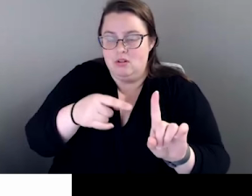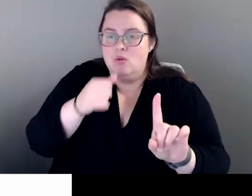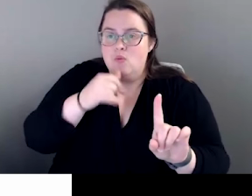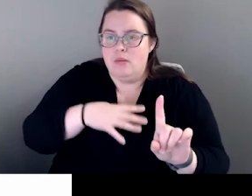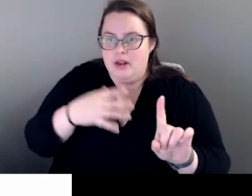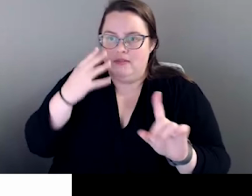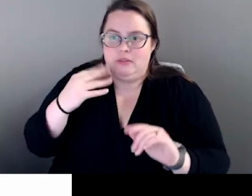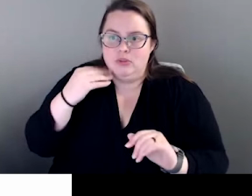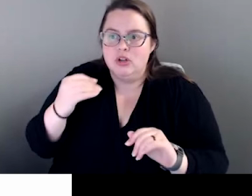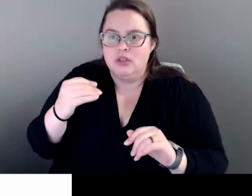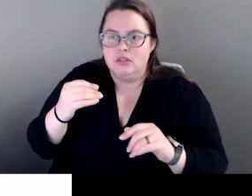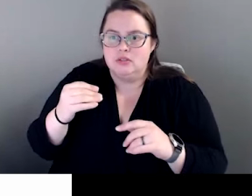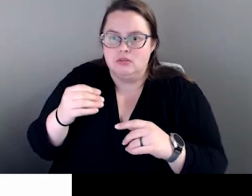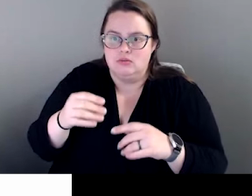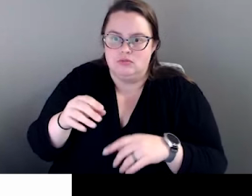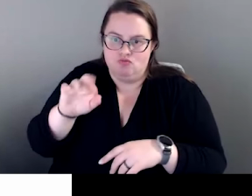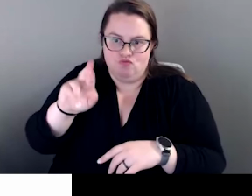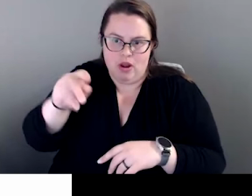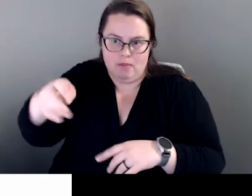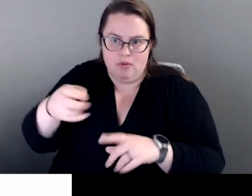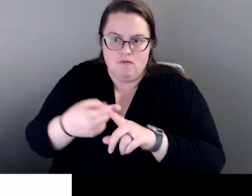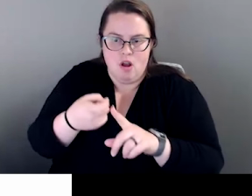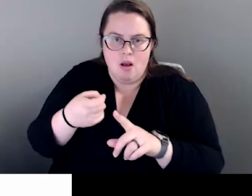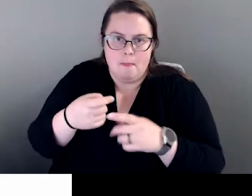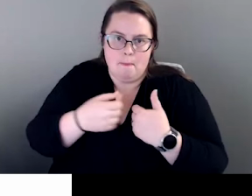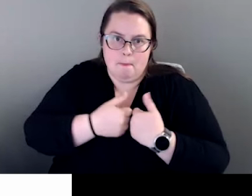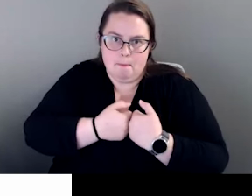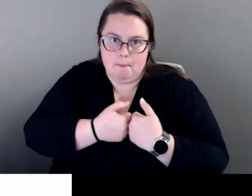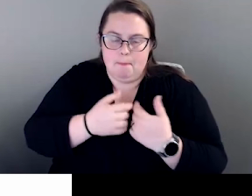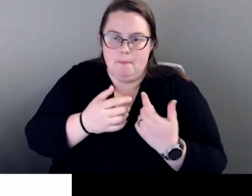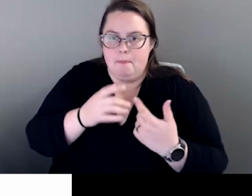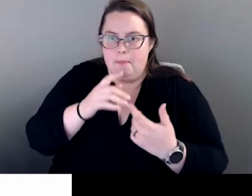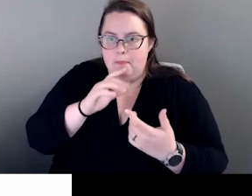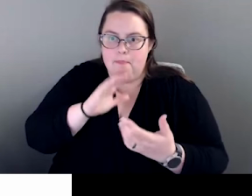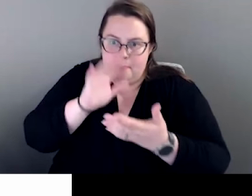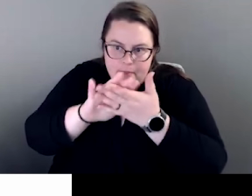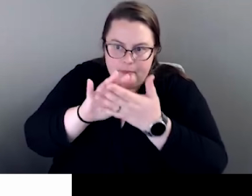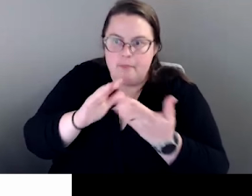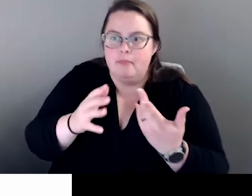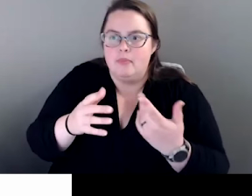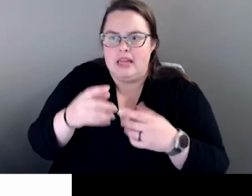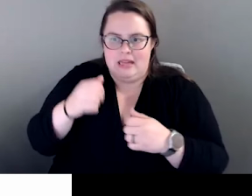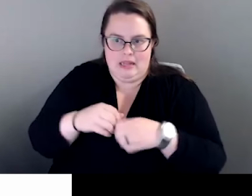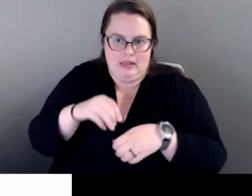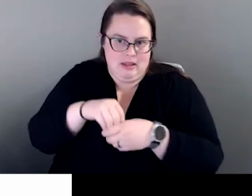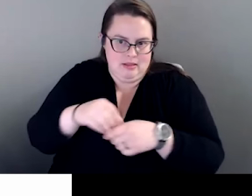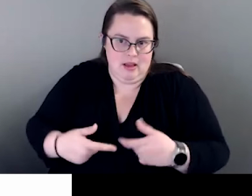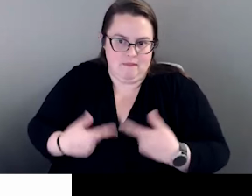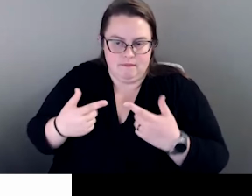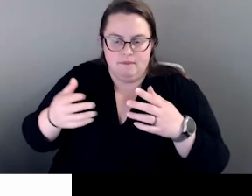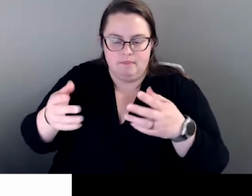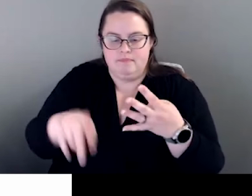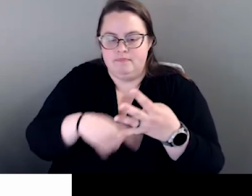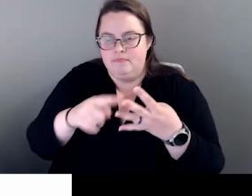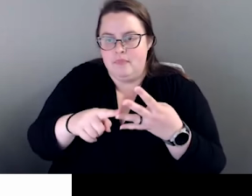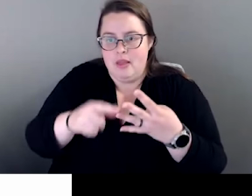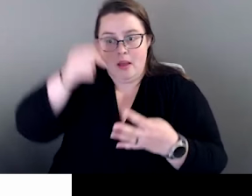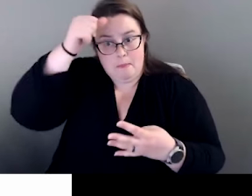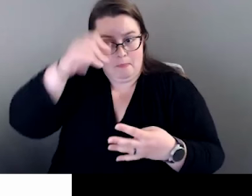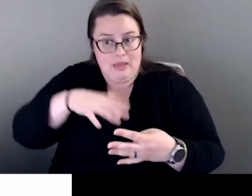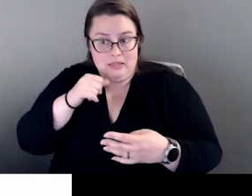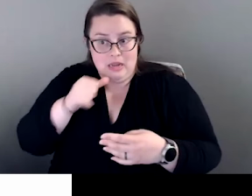in their lifetime. Then the third is men are not victims of sexual violence. That is in